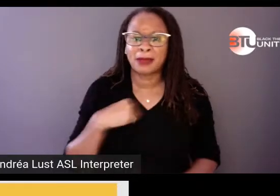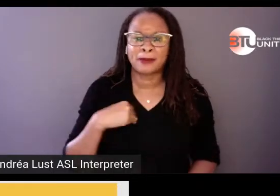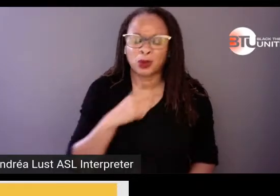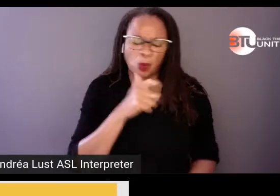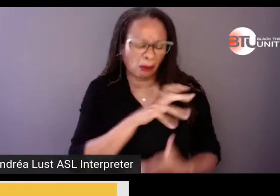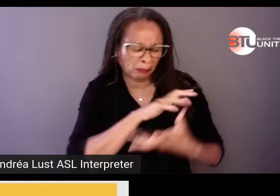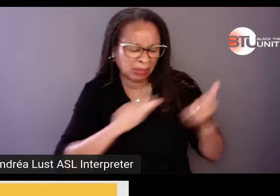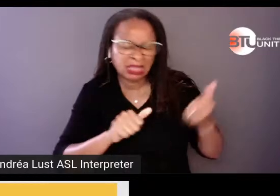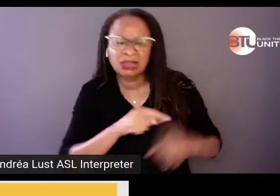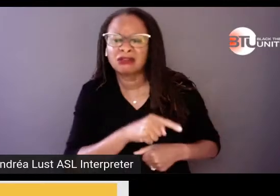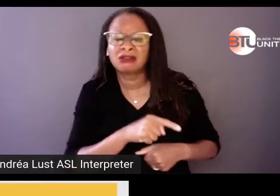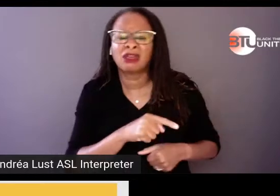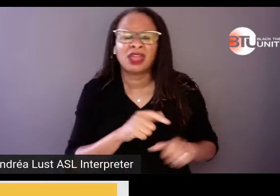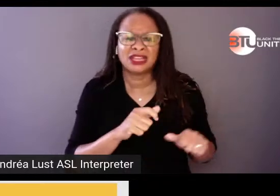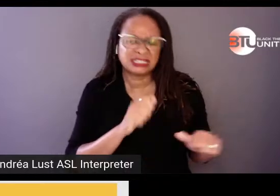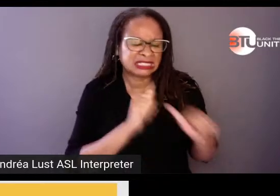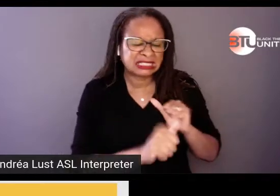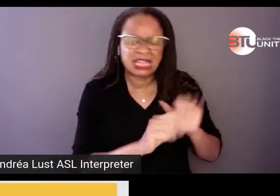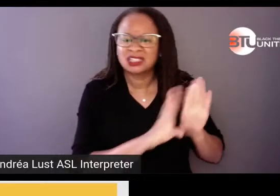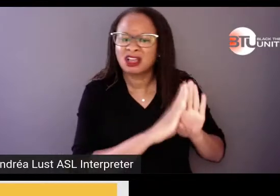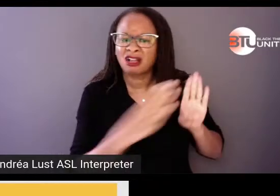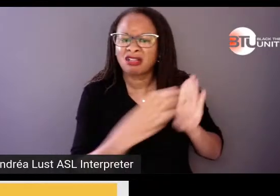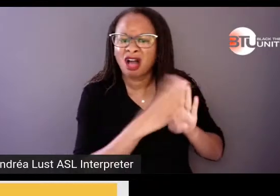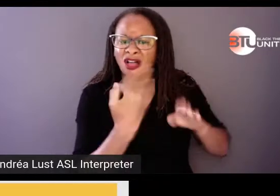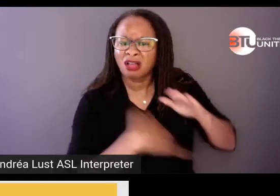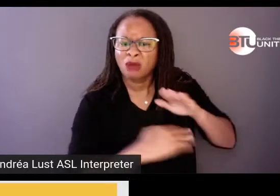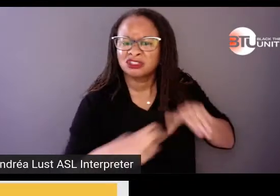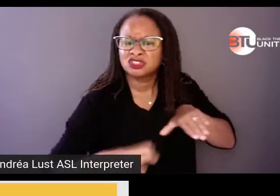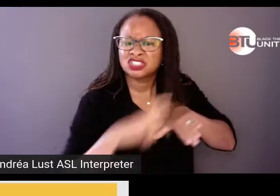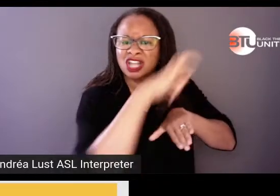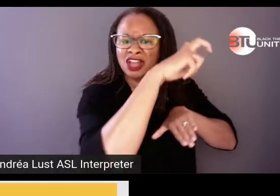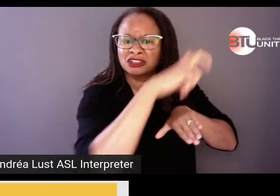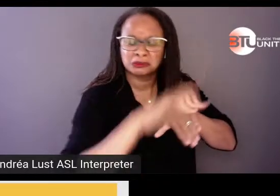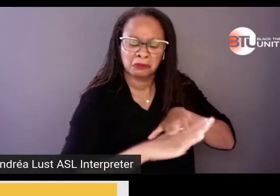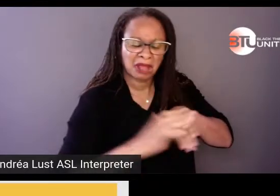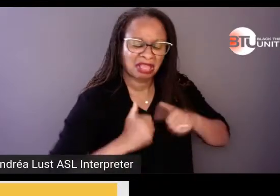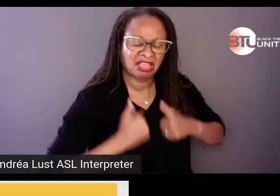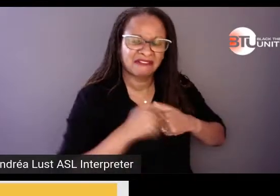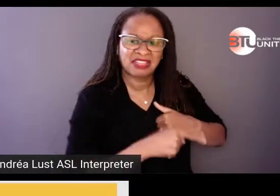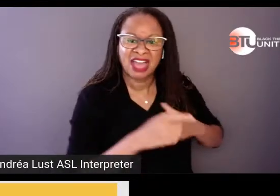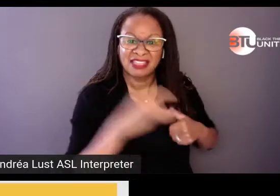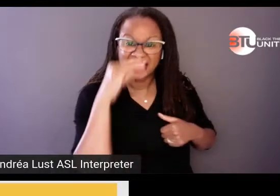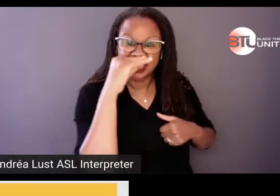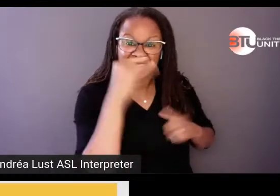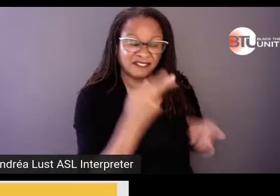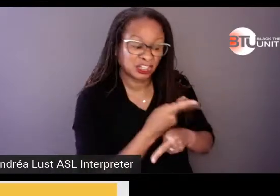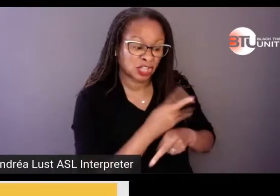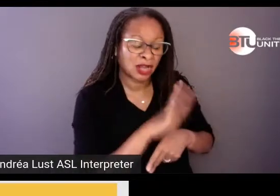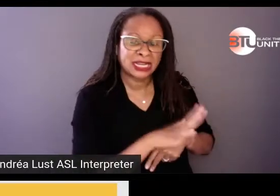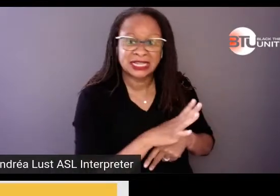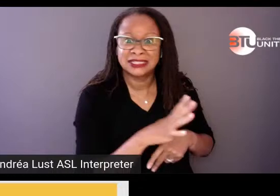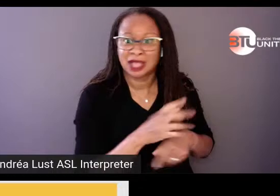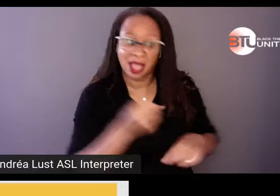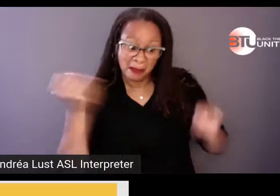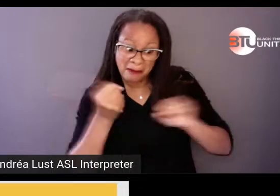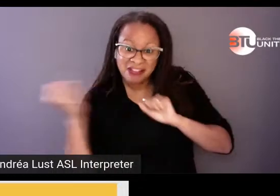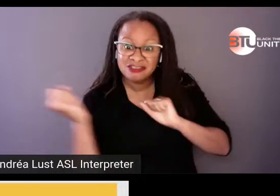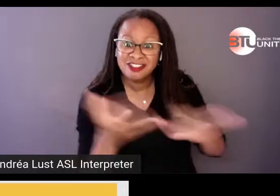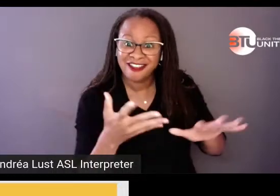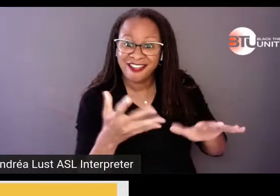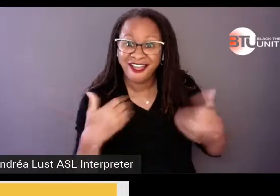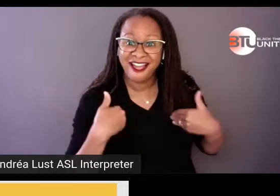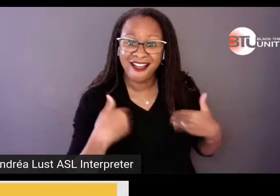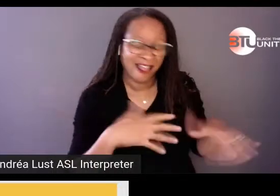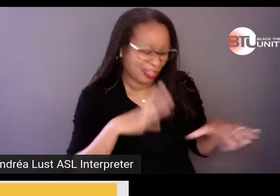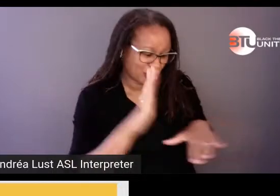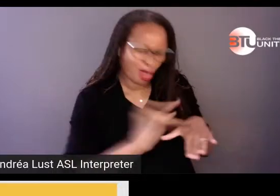to him, and they keep him in a little closet underneath the stairs. But that kid finds out that he's a wizard and then he's going to be called on to